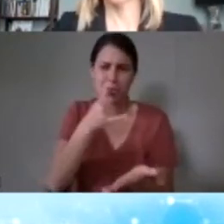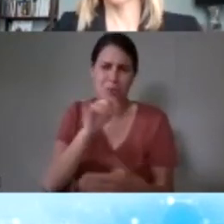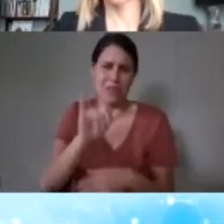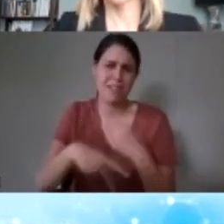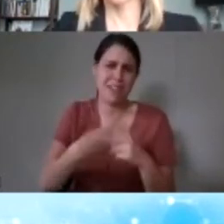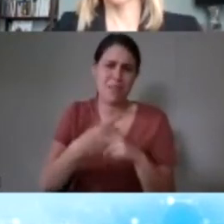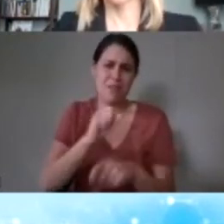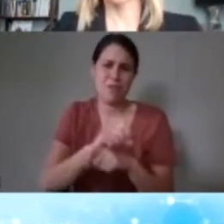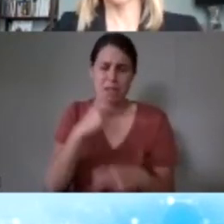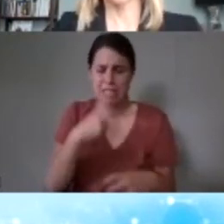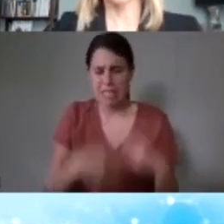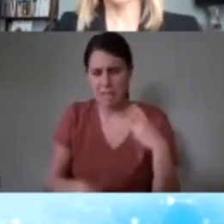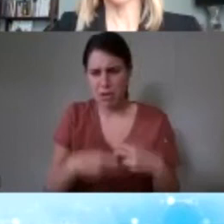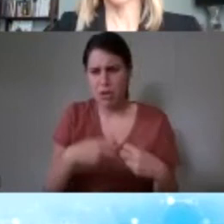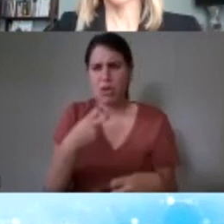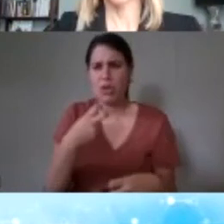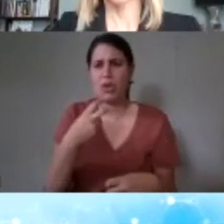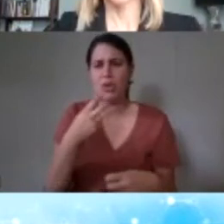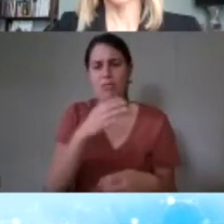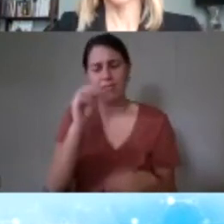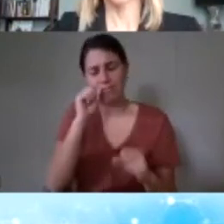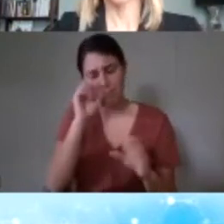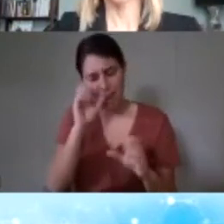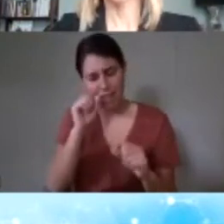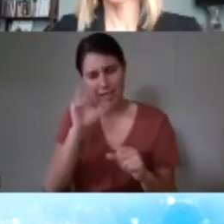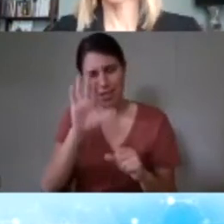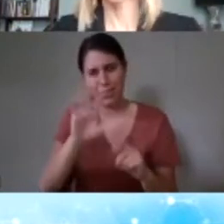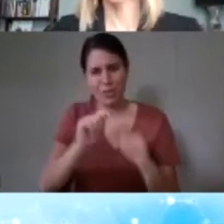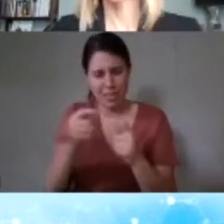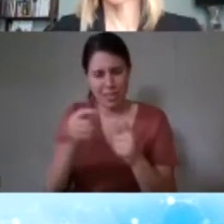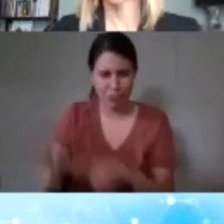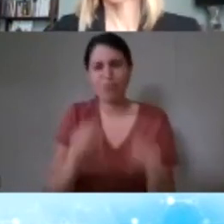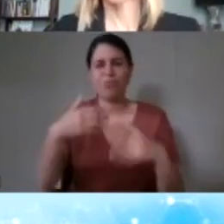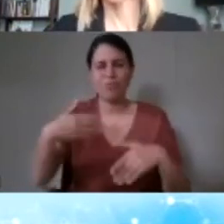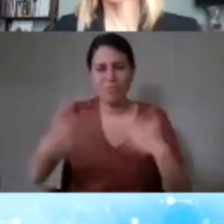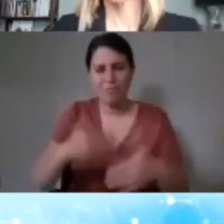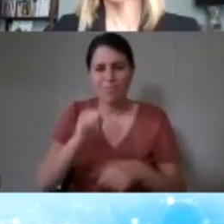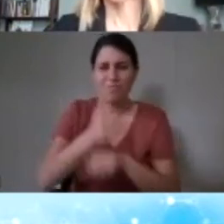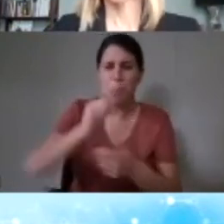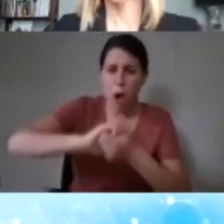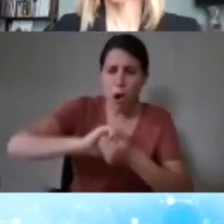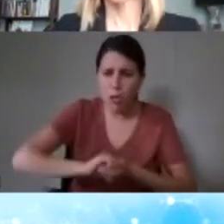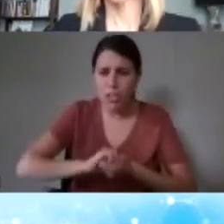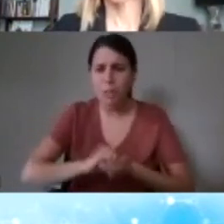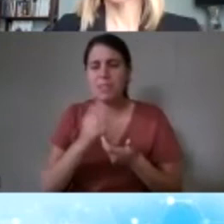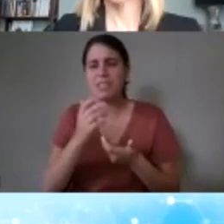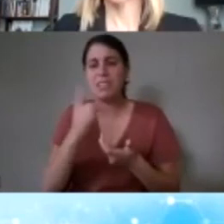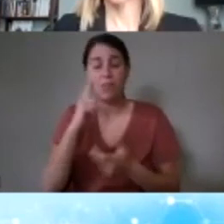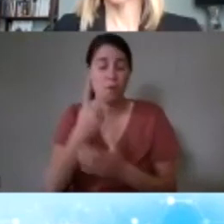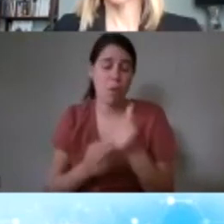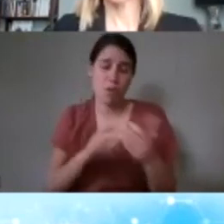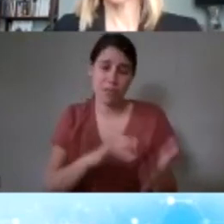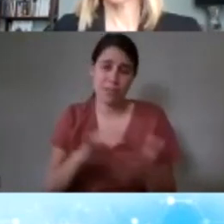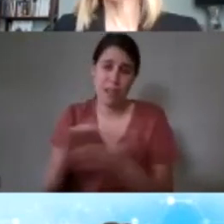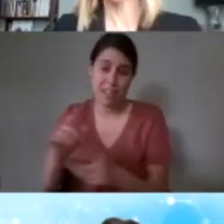work is to do, and how amazing it is that your team has been able to establish the partnerships necessary in both studies, but